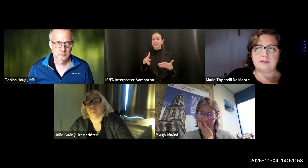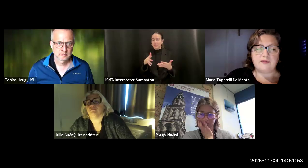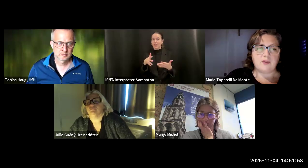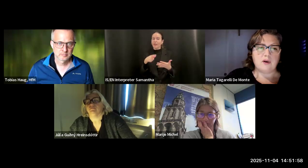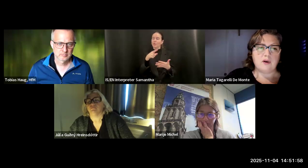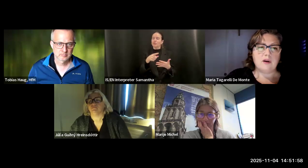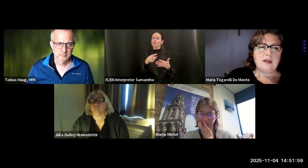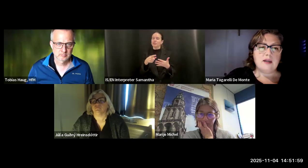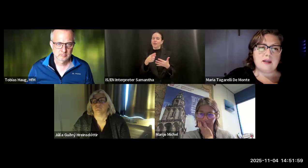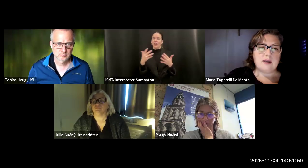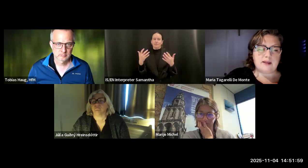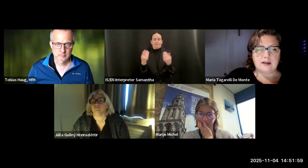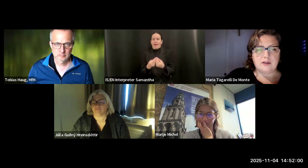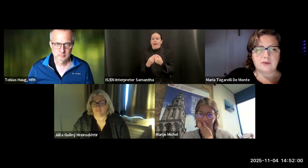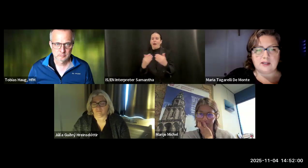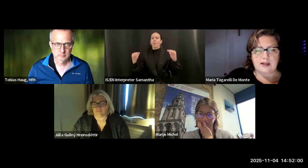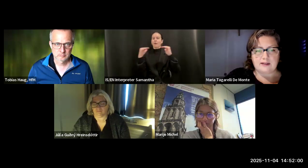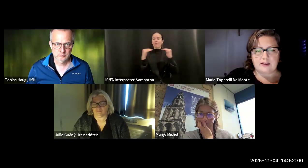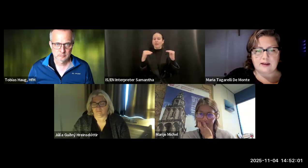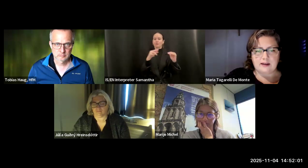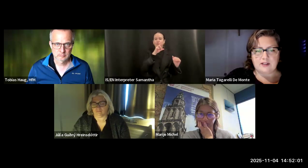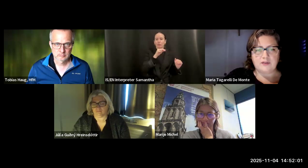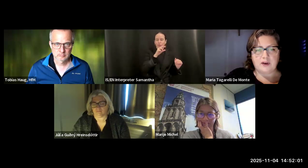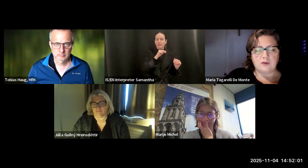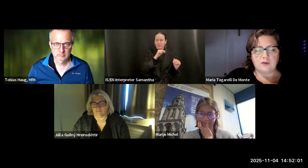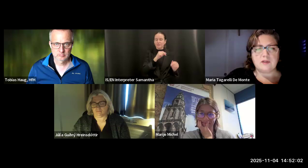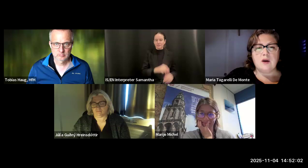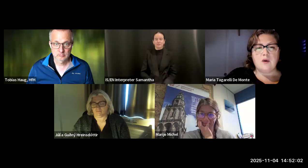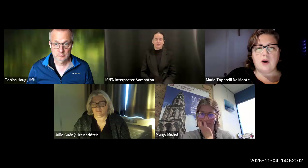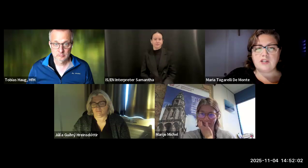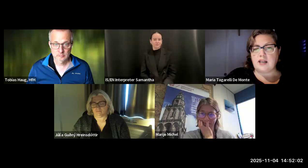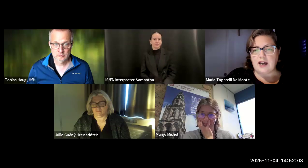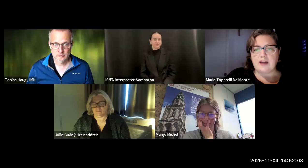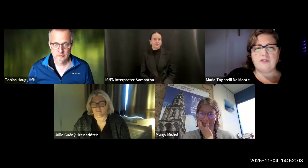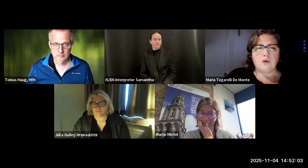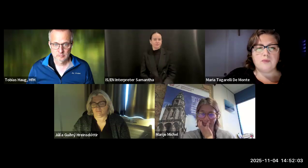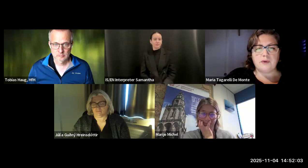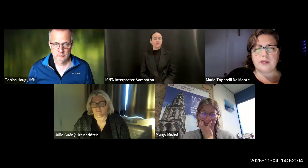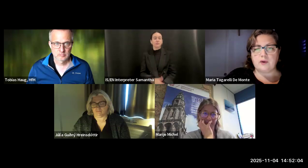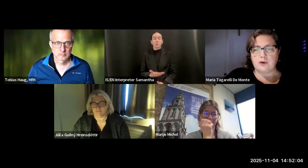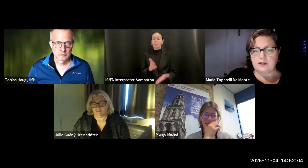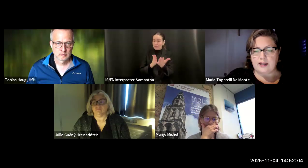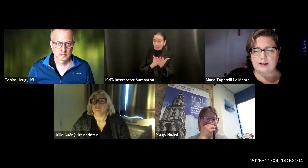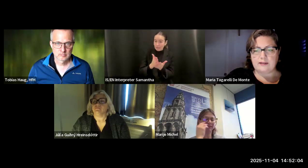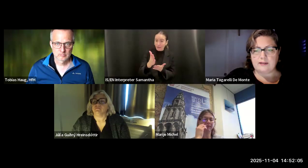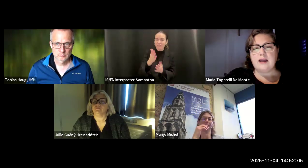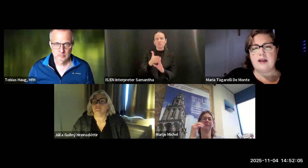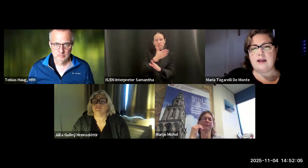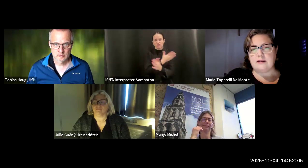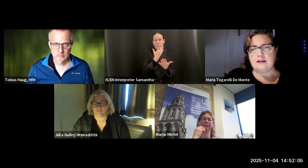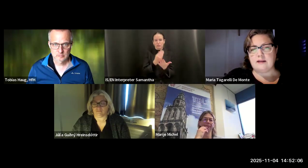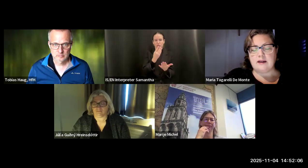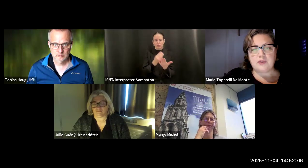what we have seen before can be treated as follows: watching a live or pre-recorded